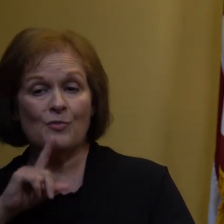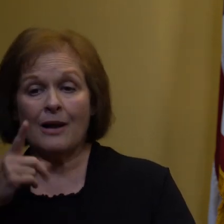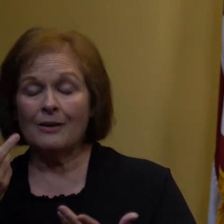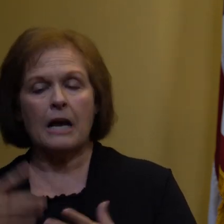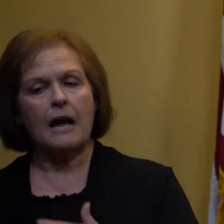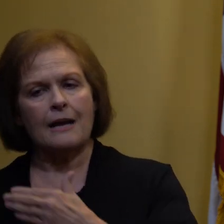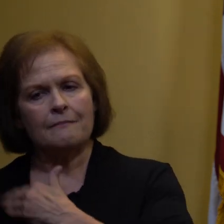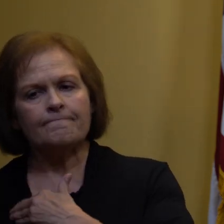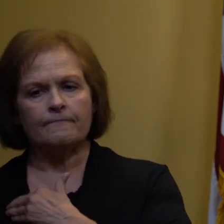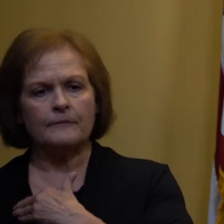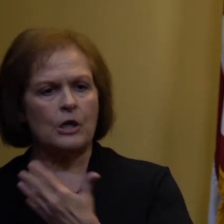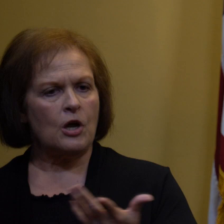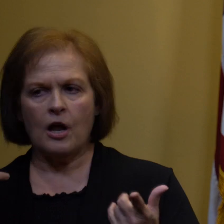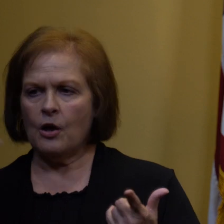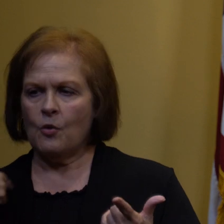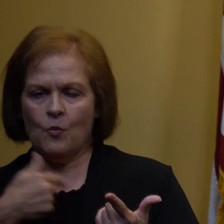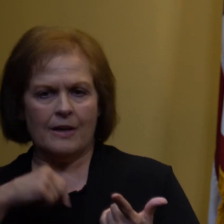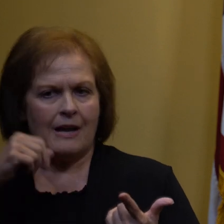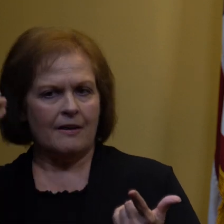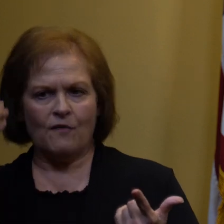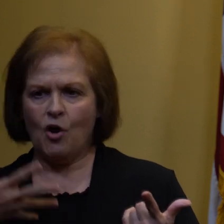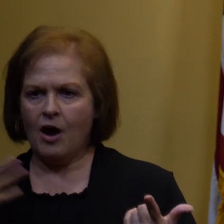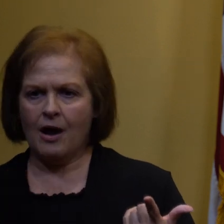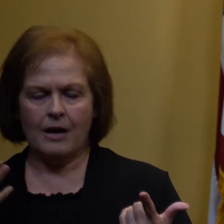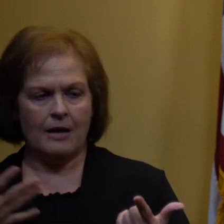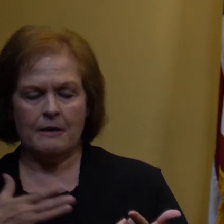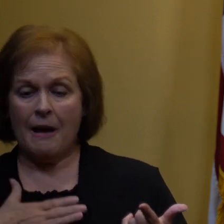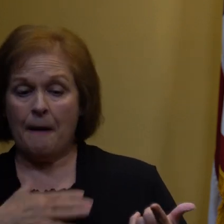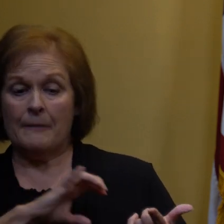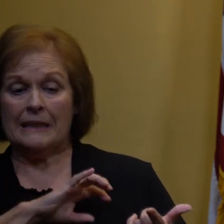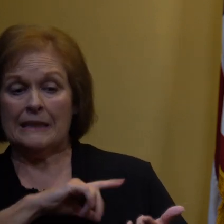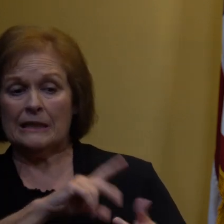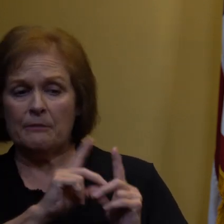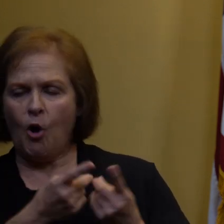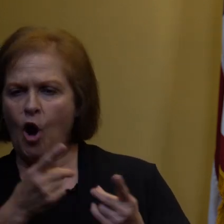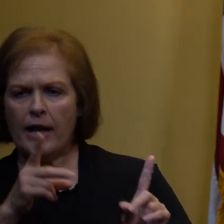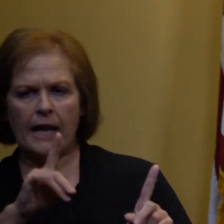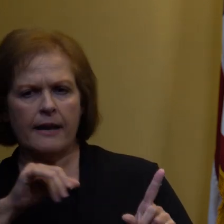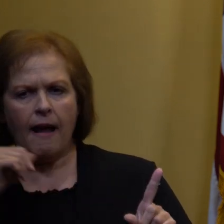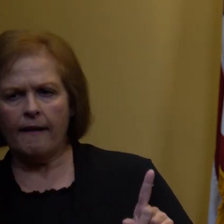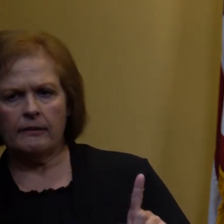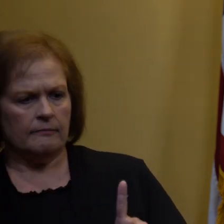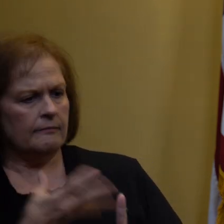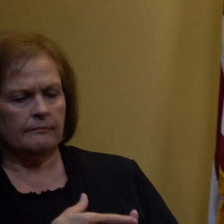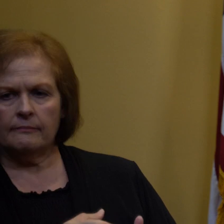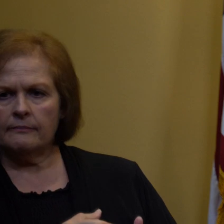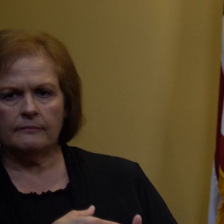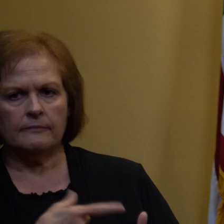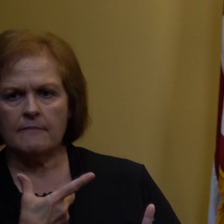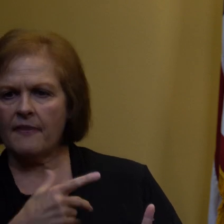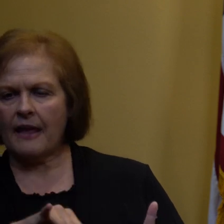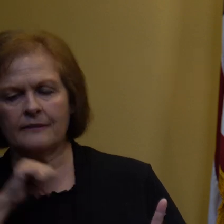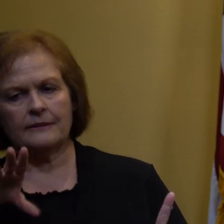accountability. We weren't notified. My police department wasn't notified. That's unacceptable.